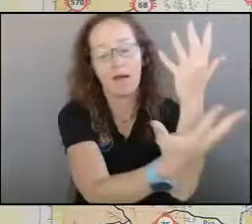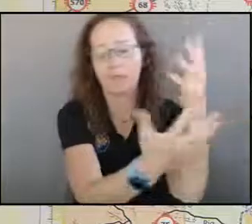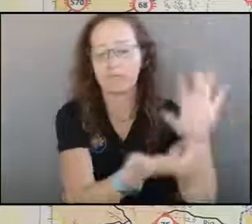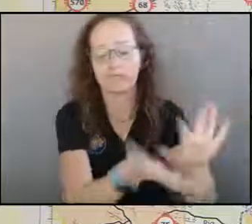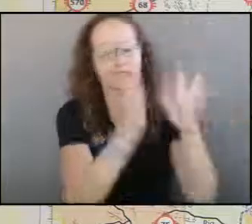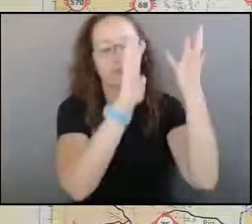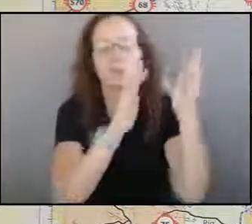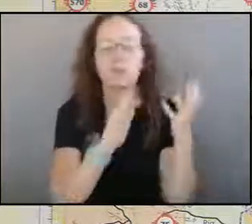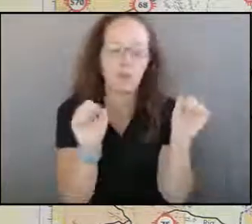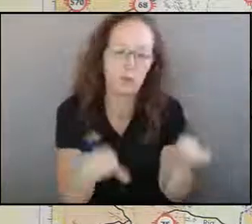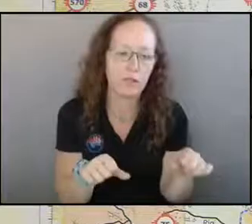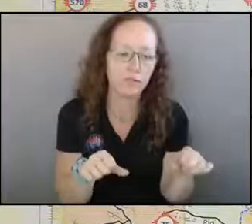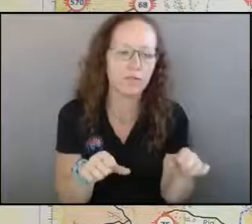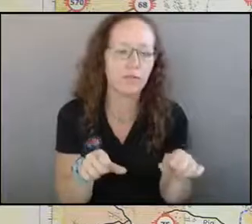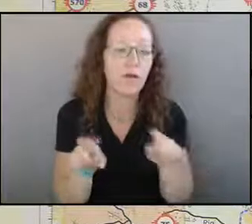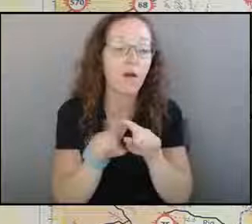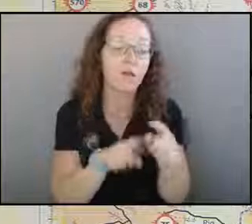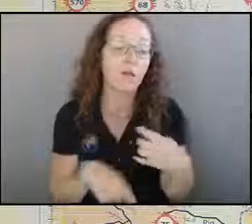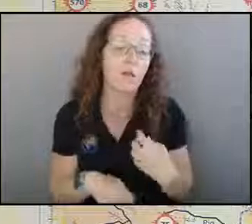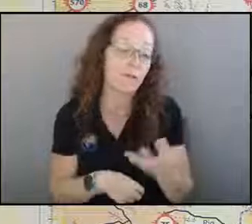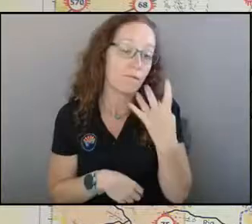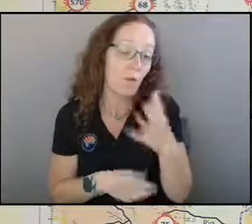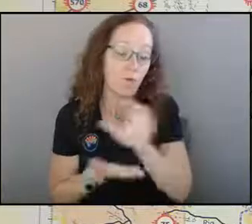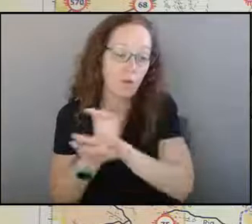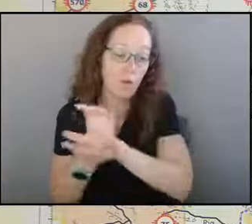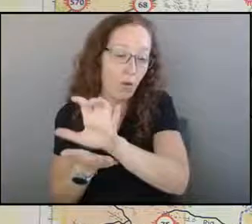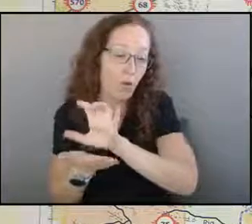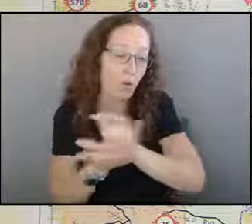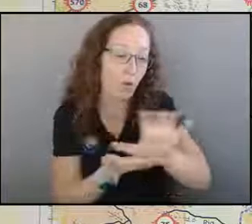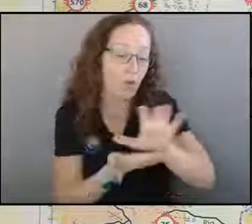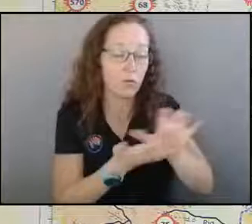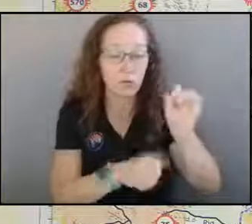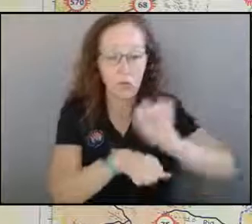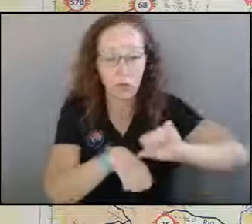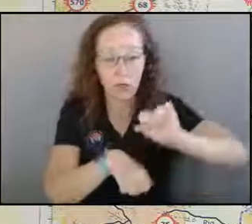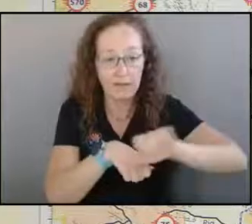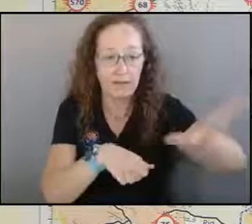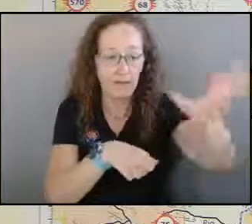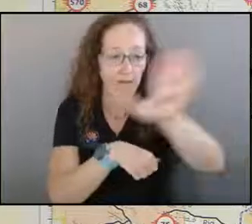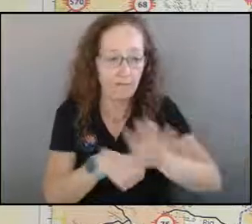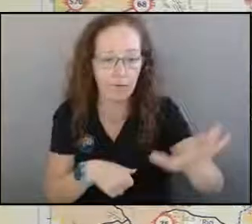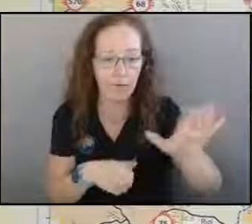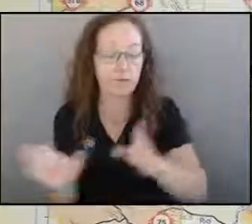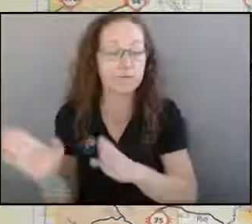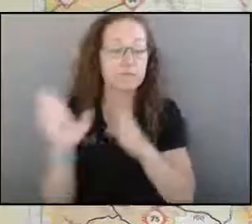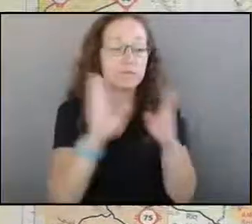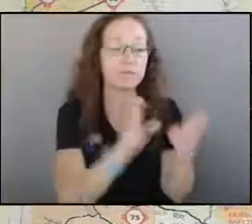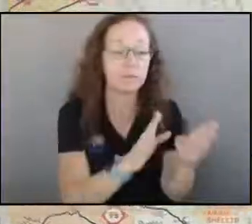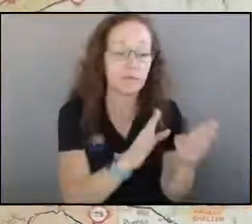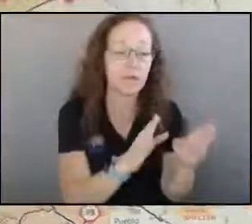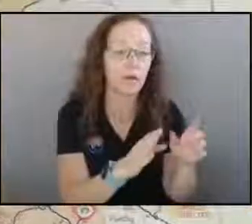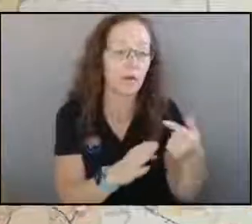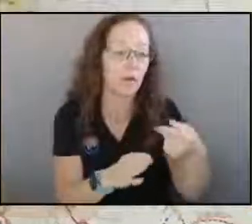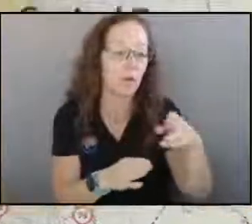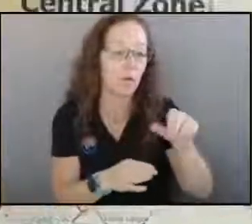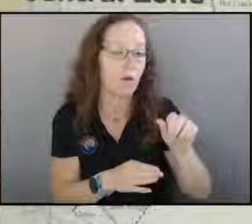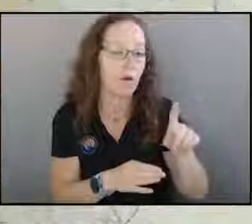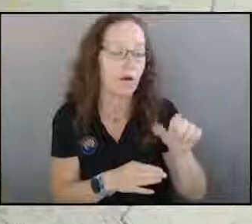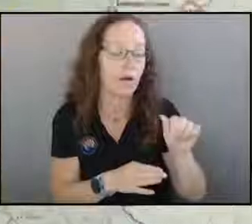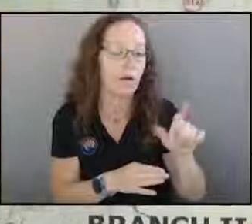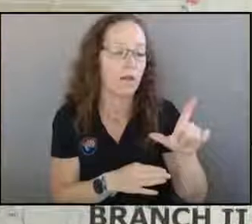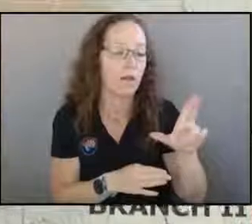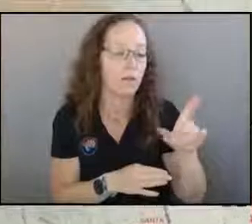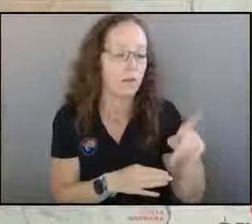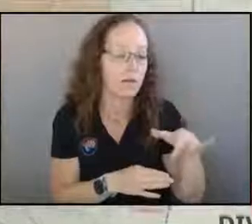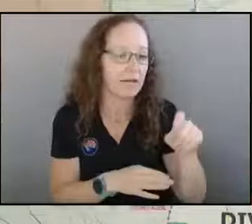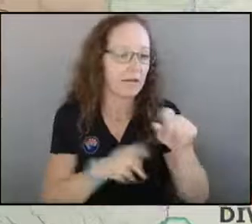also working their way into that area right now. All right, going over south towards Guadalupita and down all the way to MORA, and